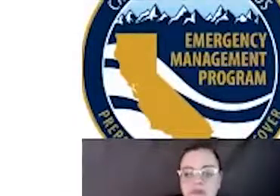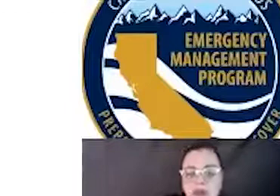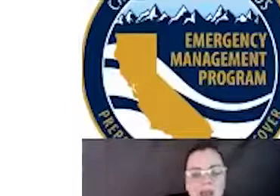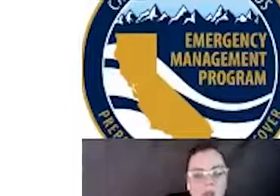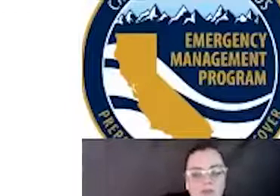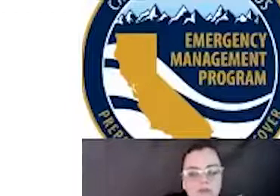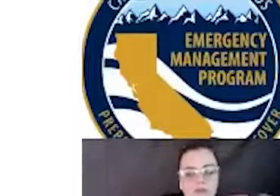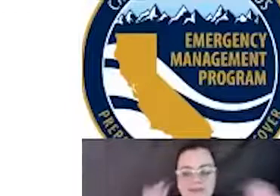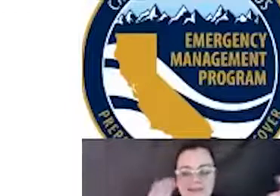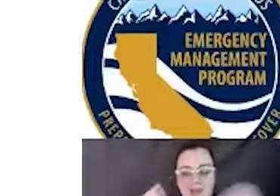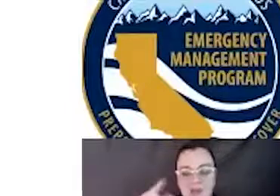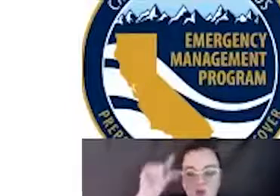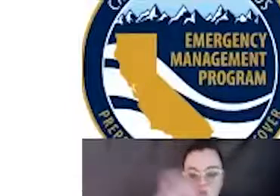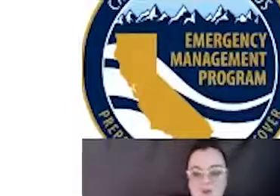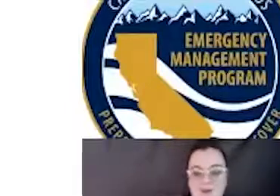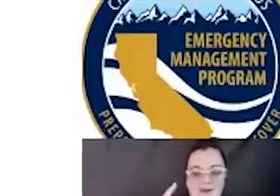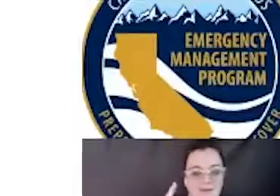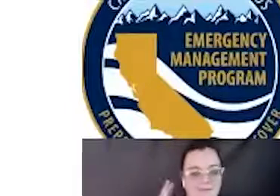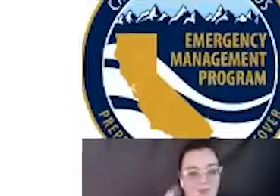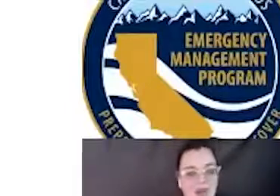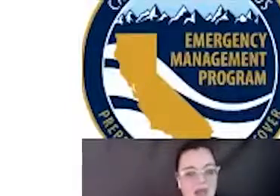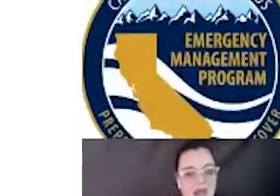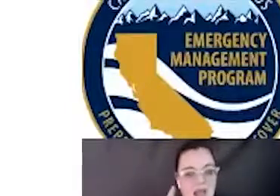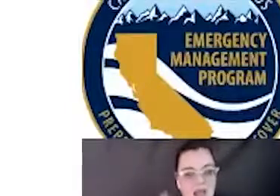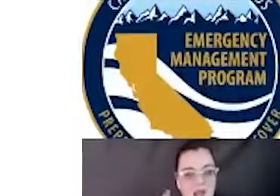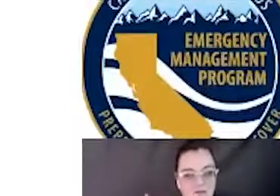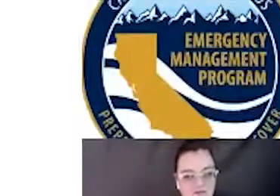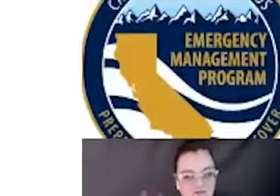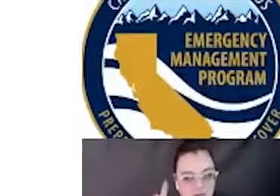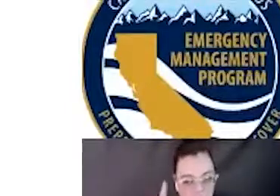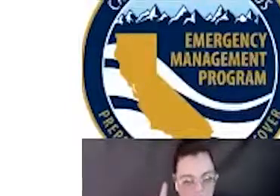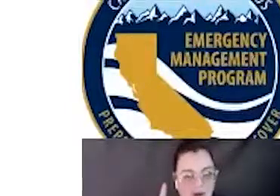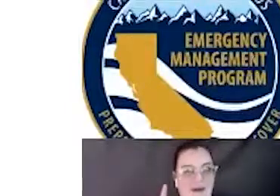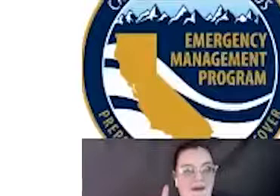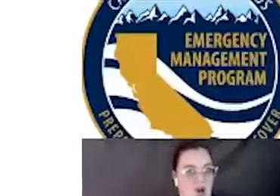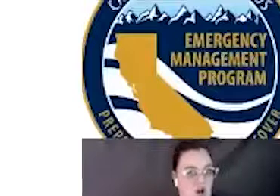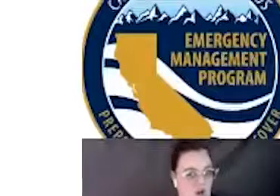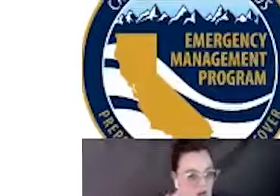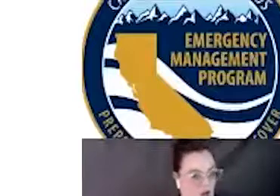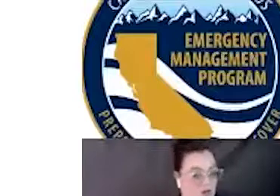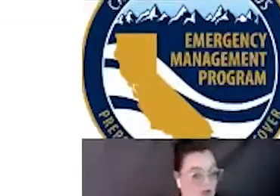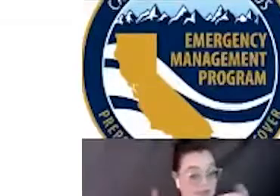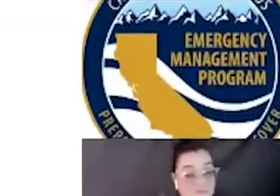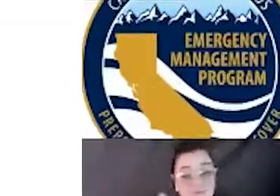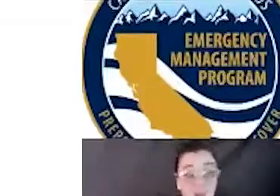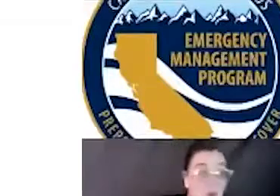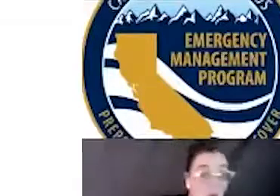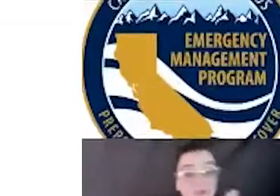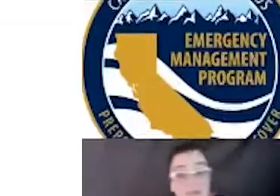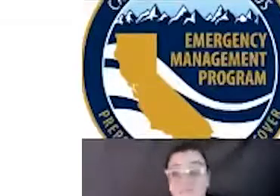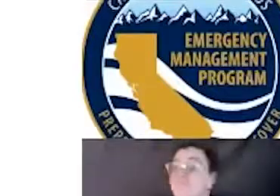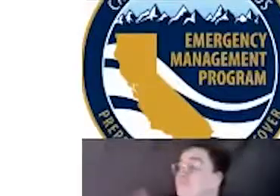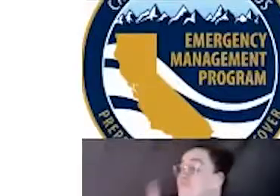Google's Android earthquake alert system? What are the pros and cons? So that's a great question. So the Android alert system is